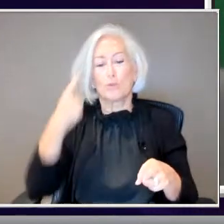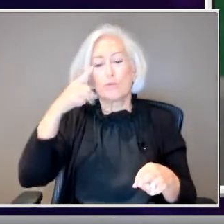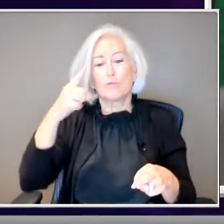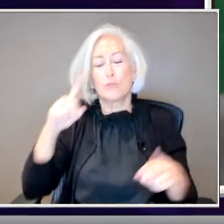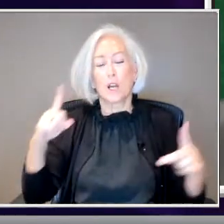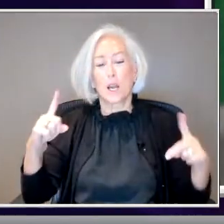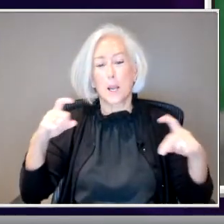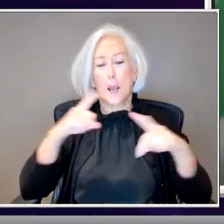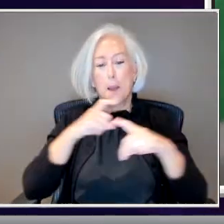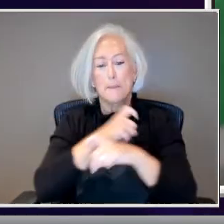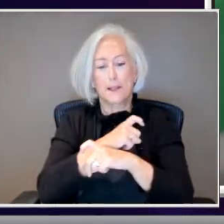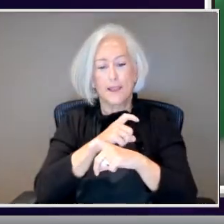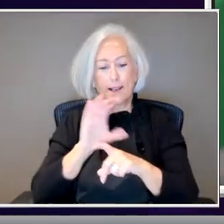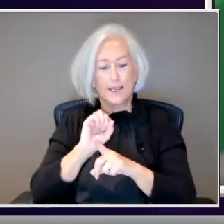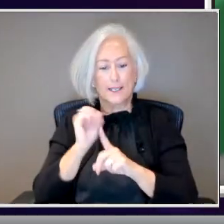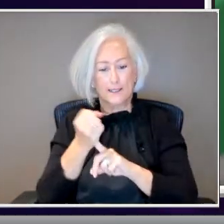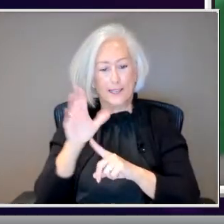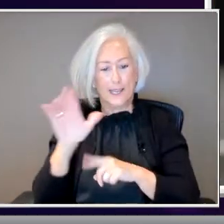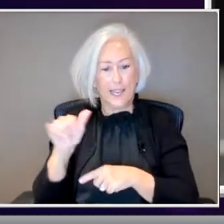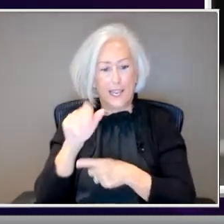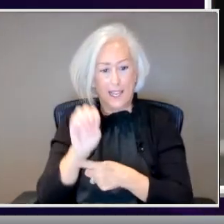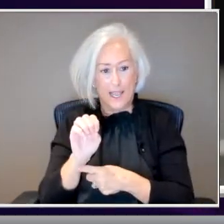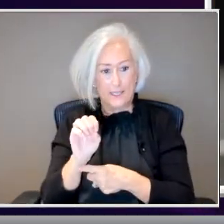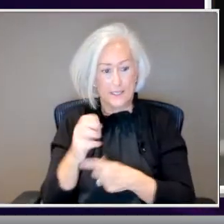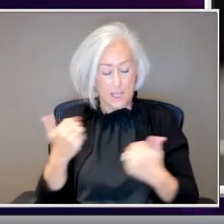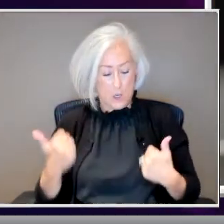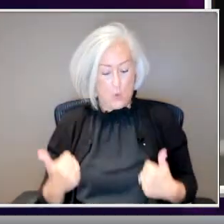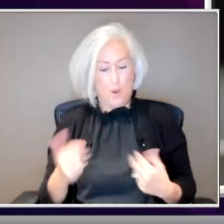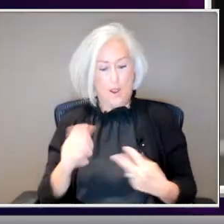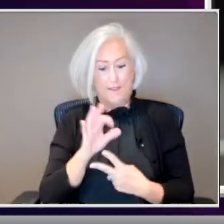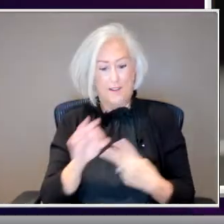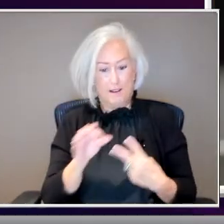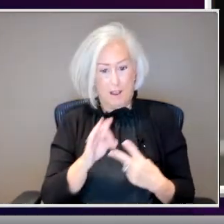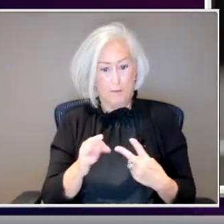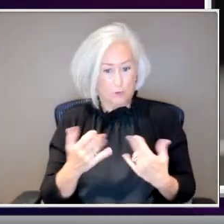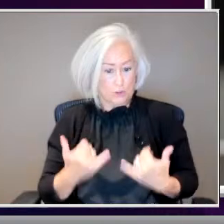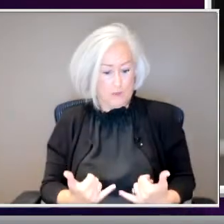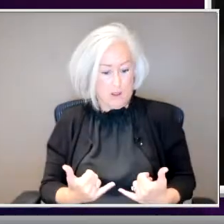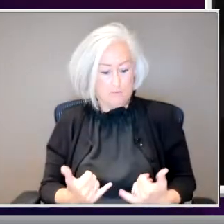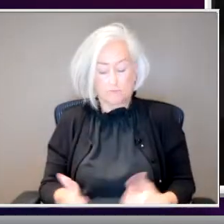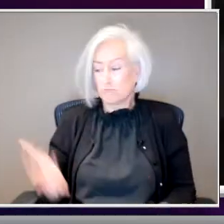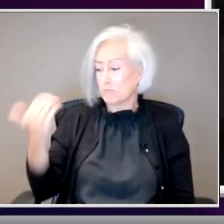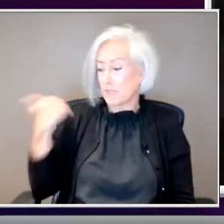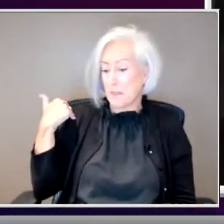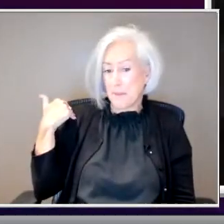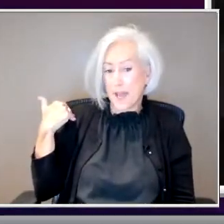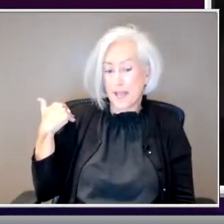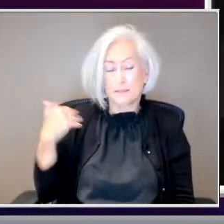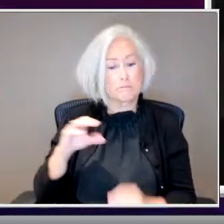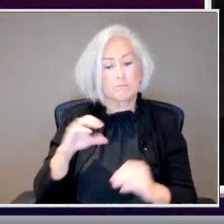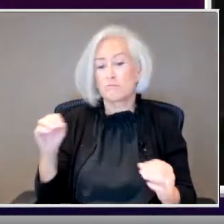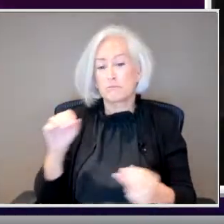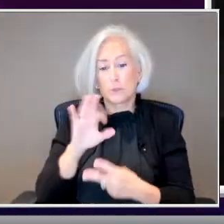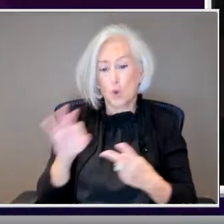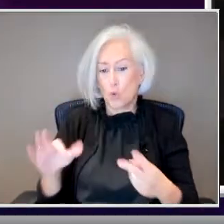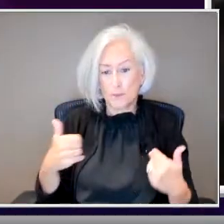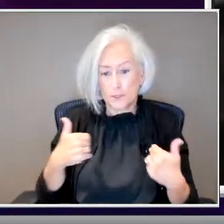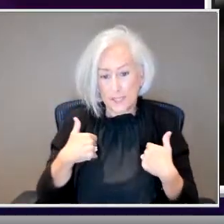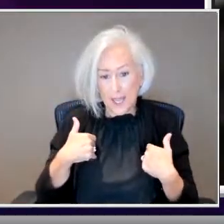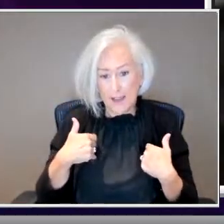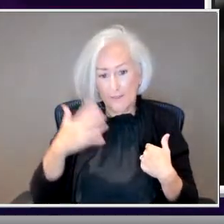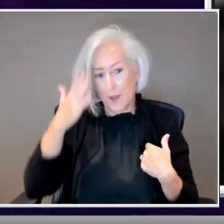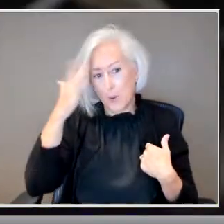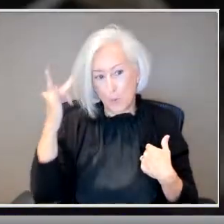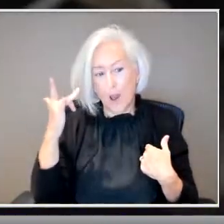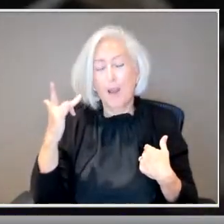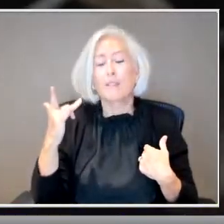option to do it now. In the past, when it was under construction for a few months, we did not have this option, so we are excited about it. Those are